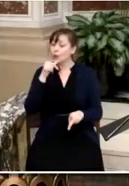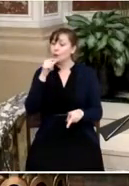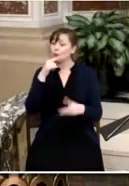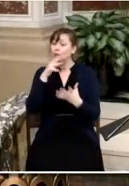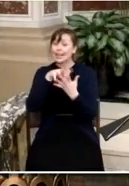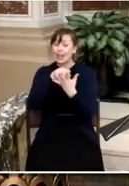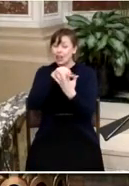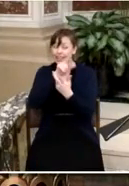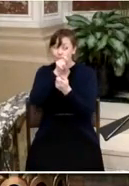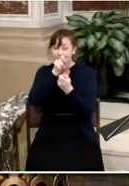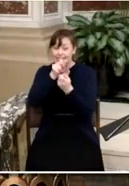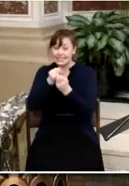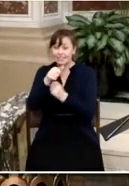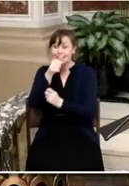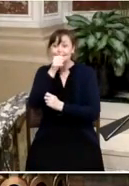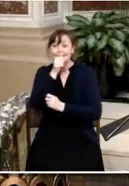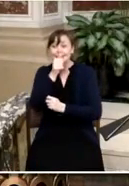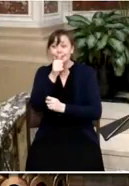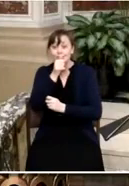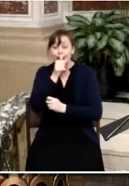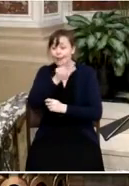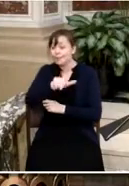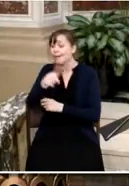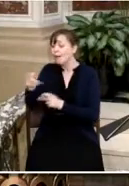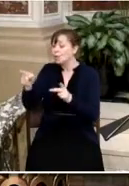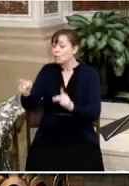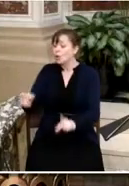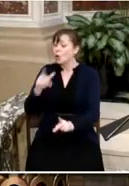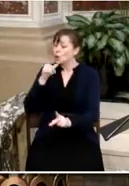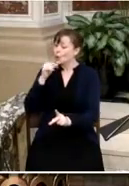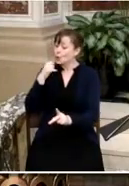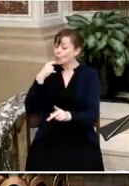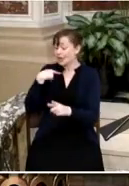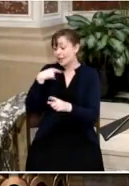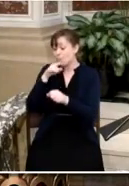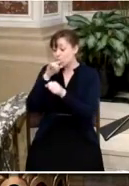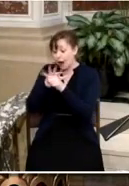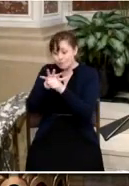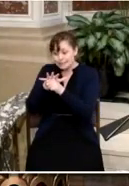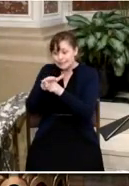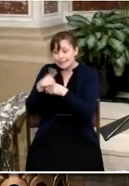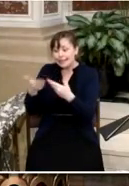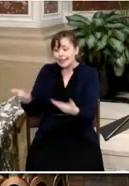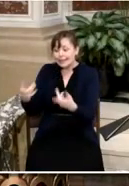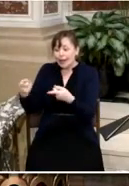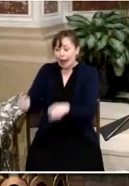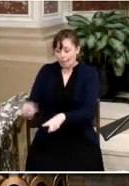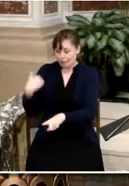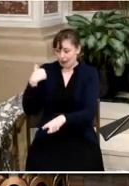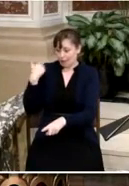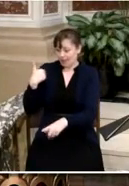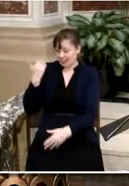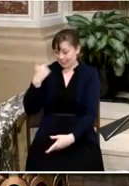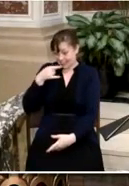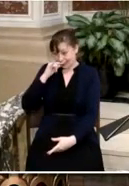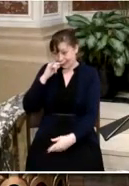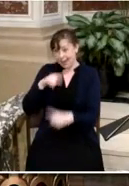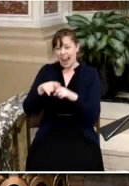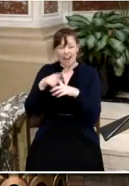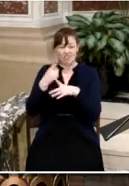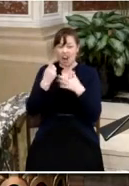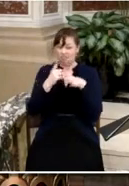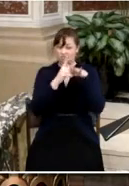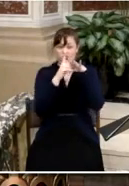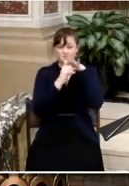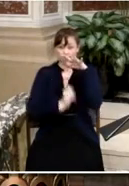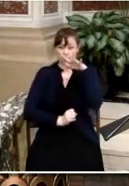secret and the one to whom we made those childhood promises have long ago vanished from our